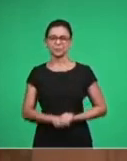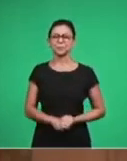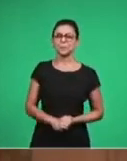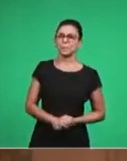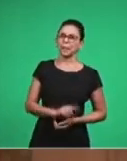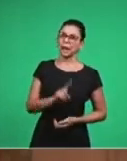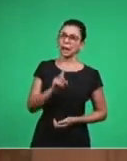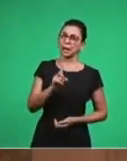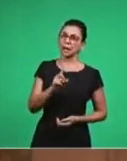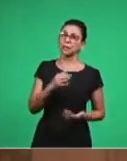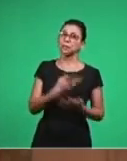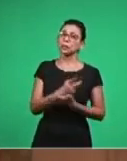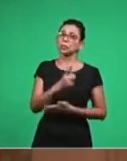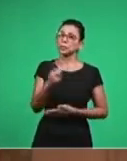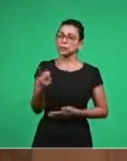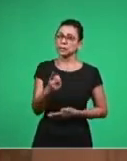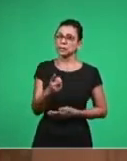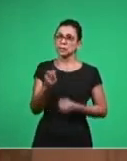shown off.